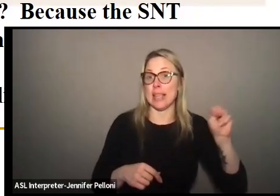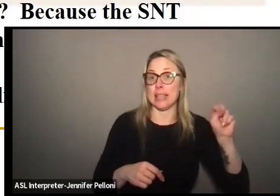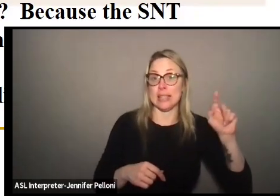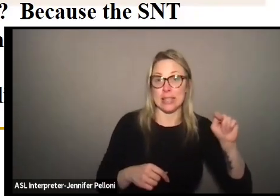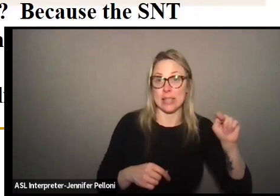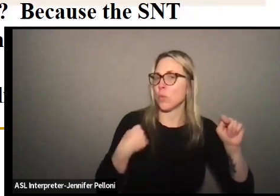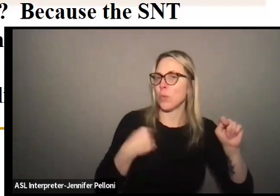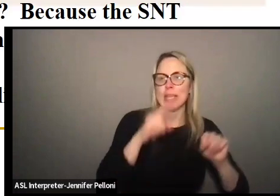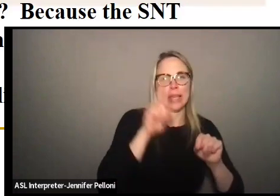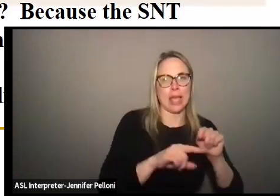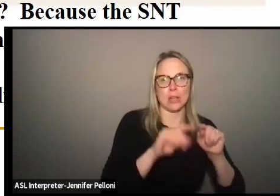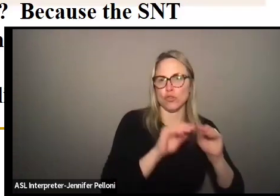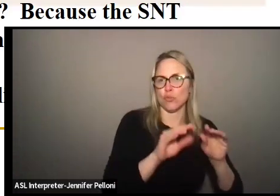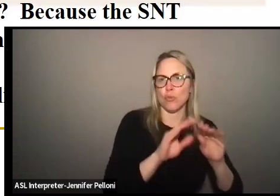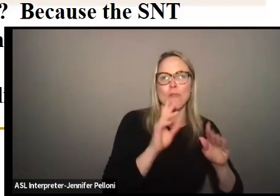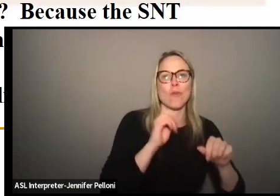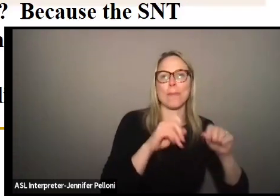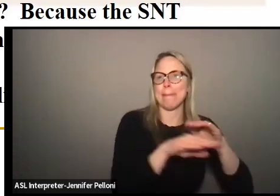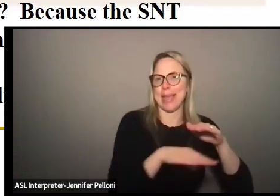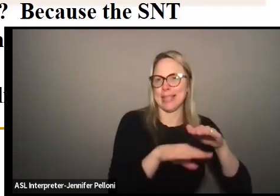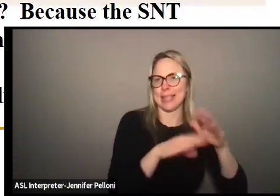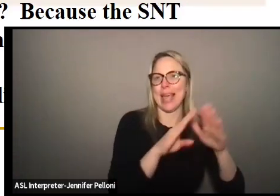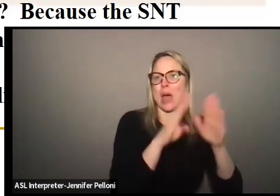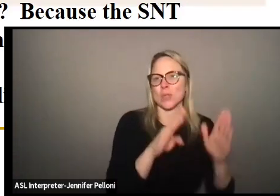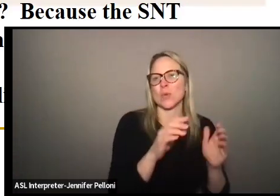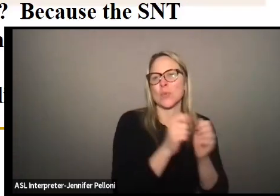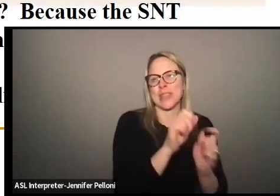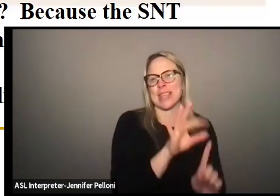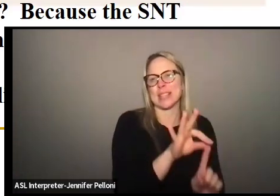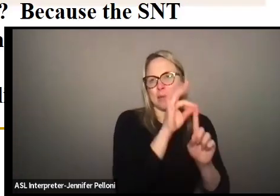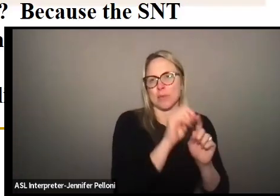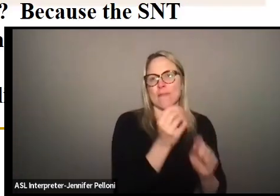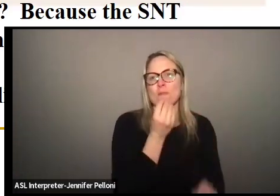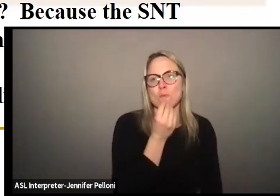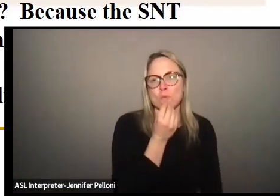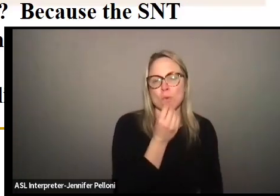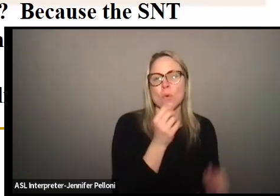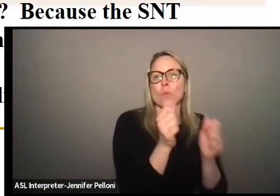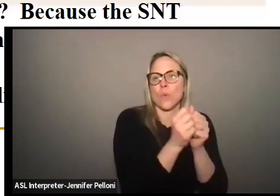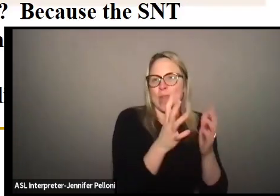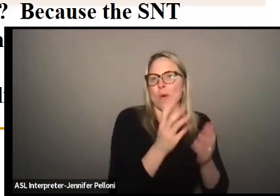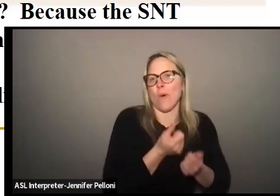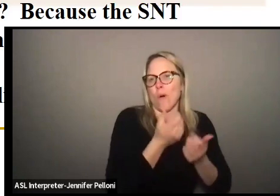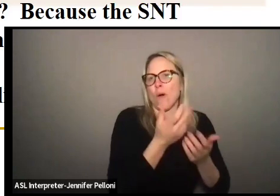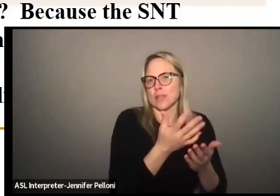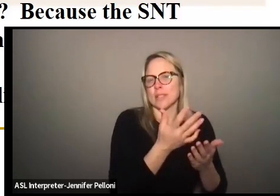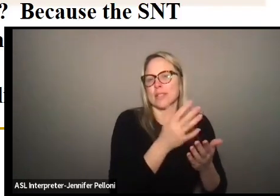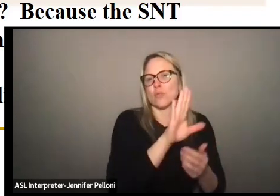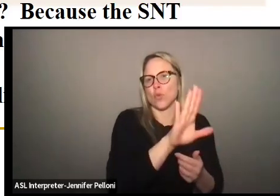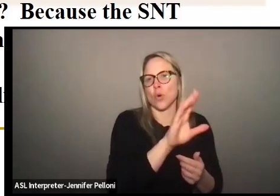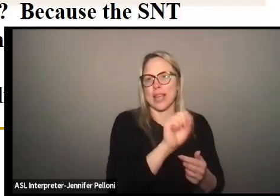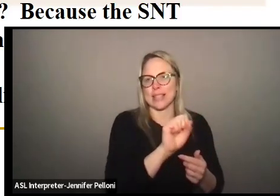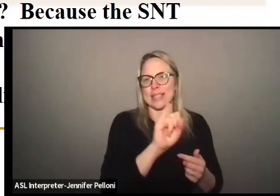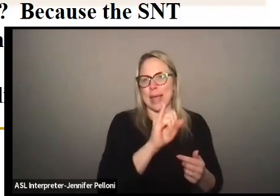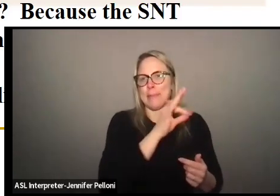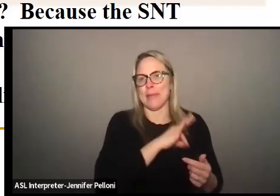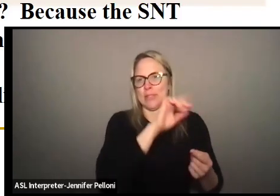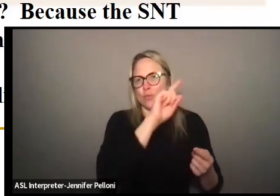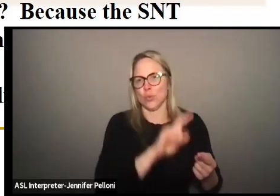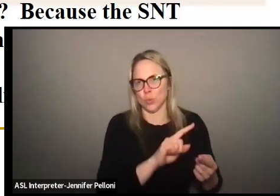cannot distribute for basic housing with the exception of food without causing a reduction in